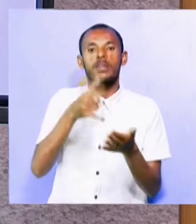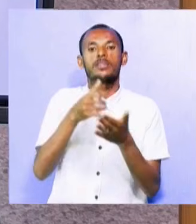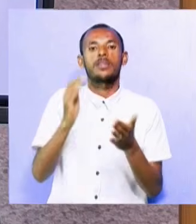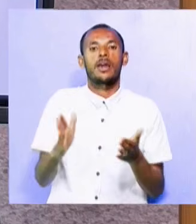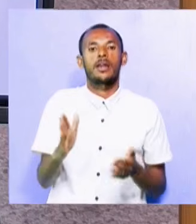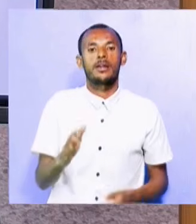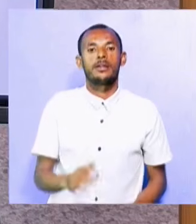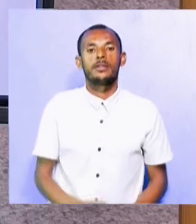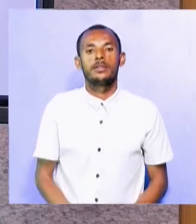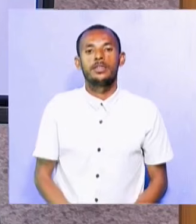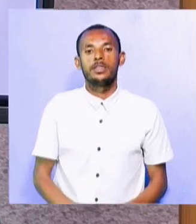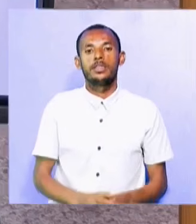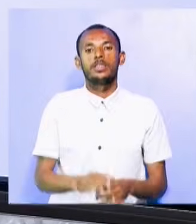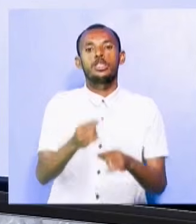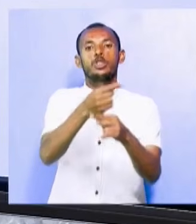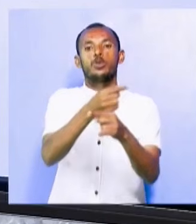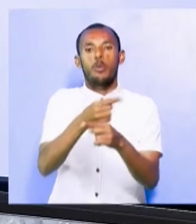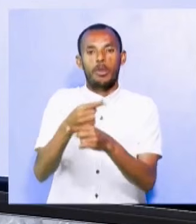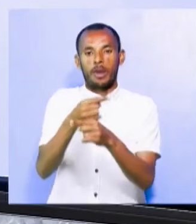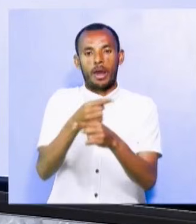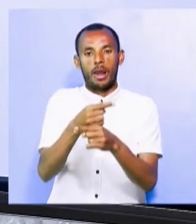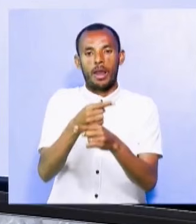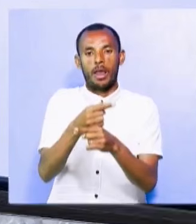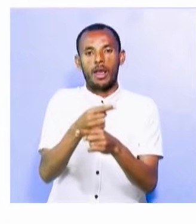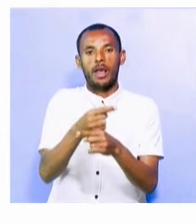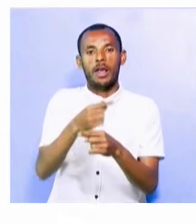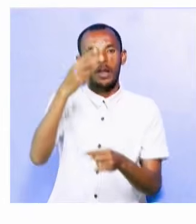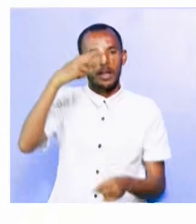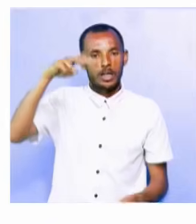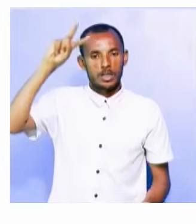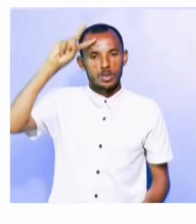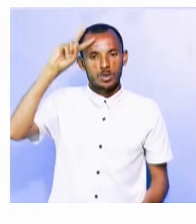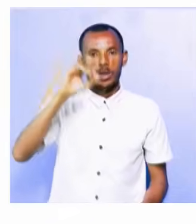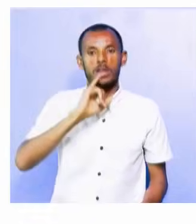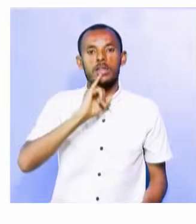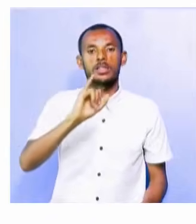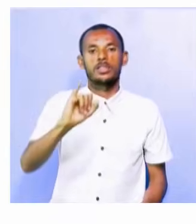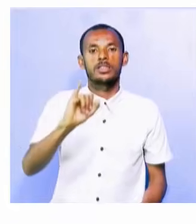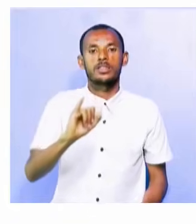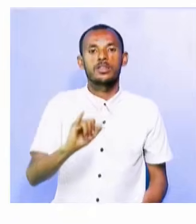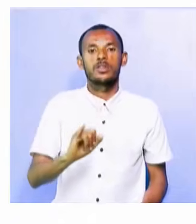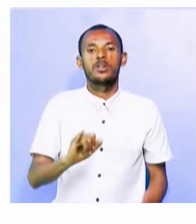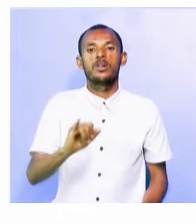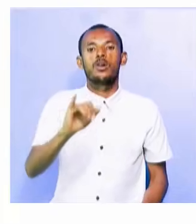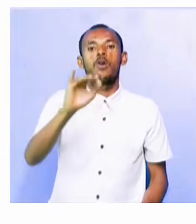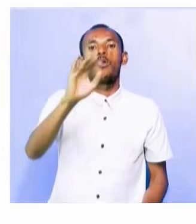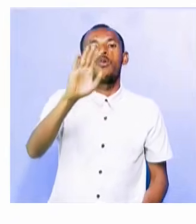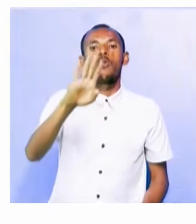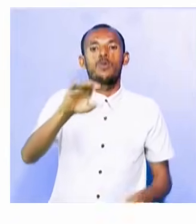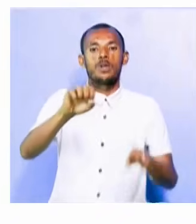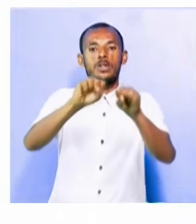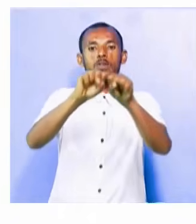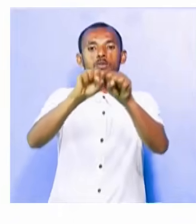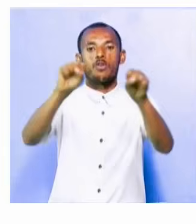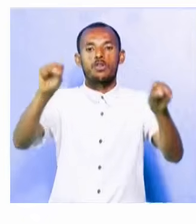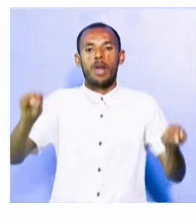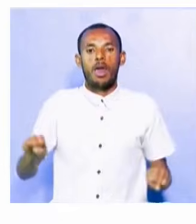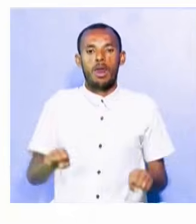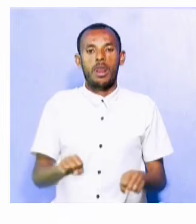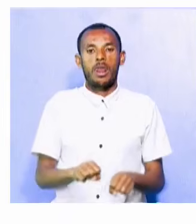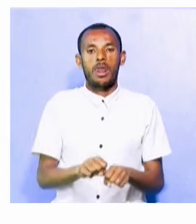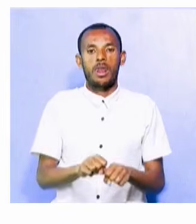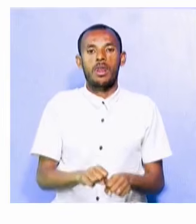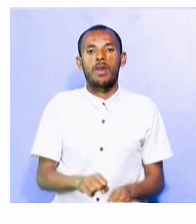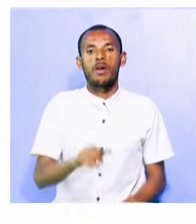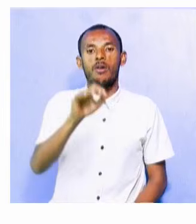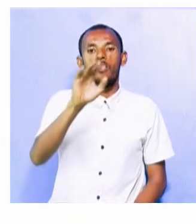So, geometrically, a square is a four-sided polygon, okay?